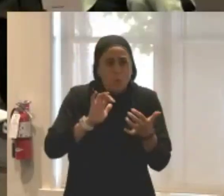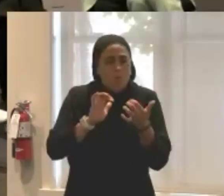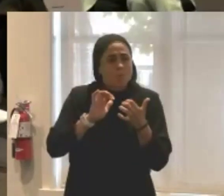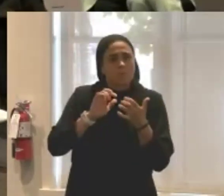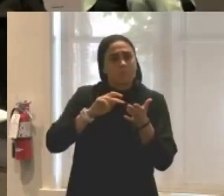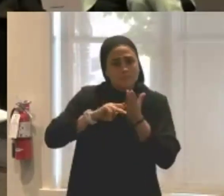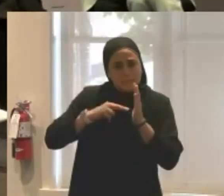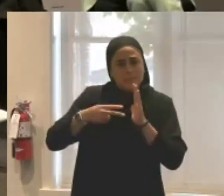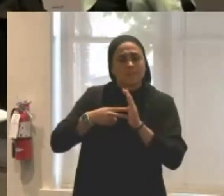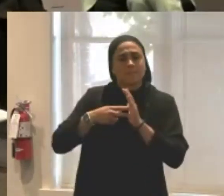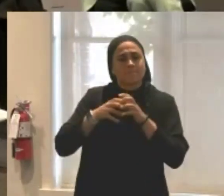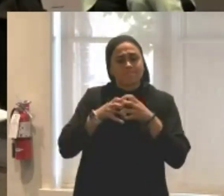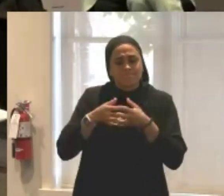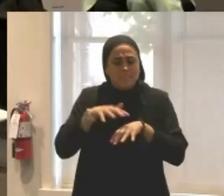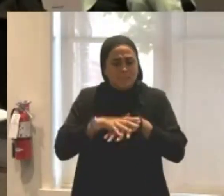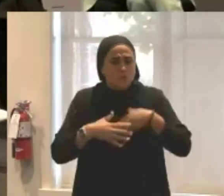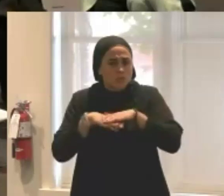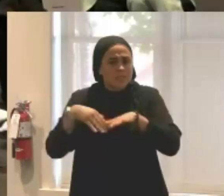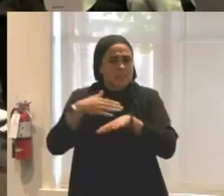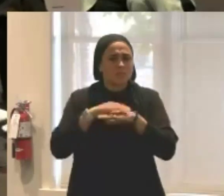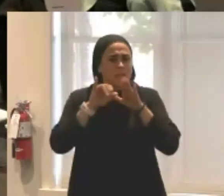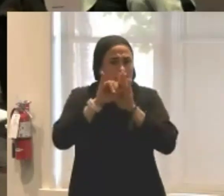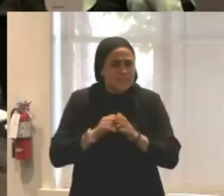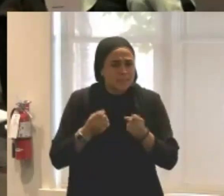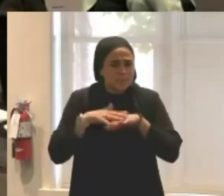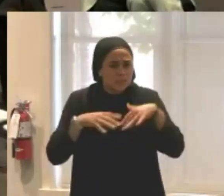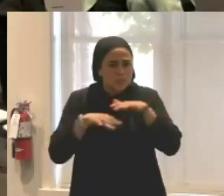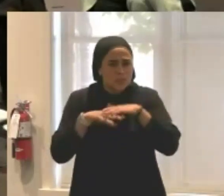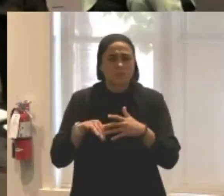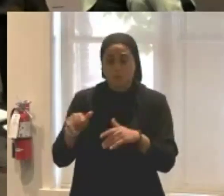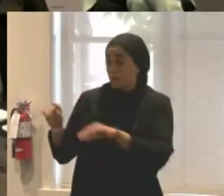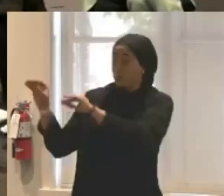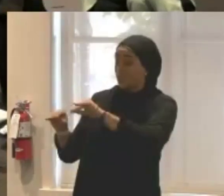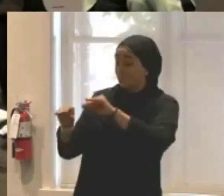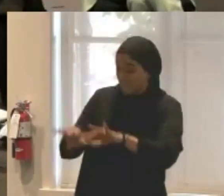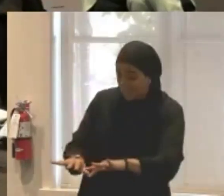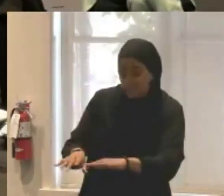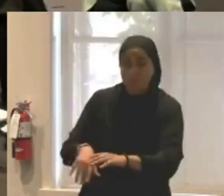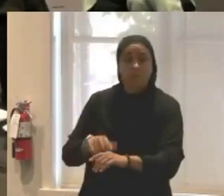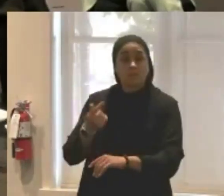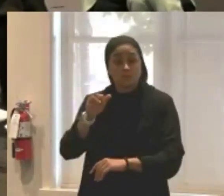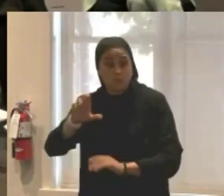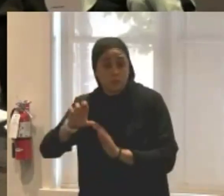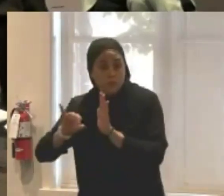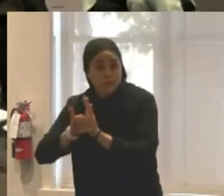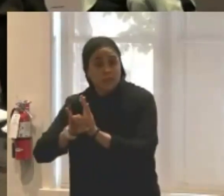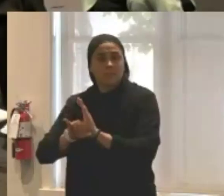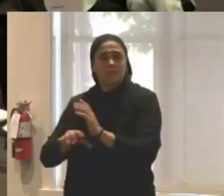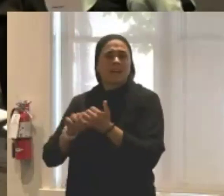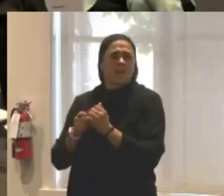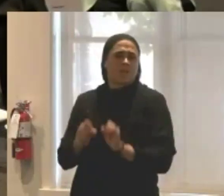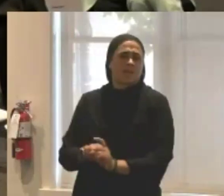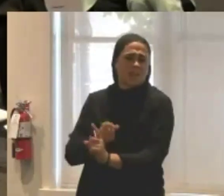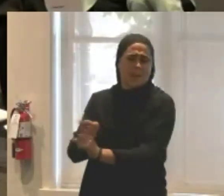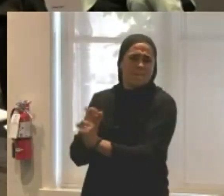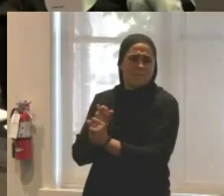intersection of sexuality, gender identity, and immigration status can really impact a person's kind of